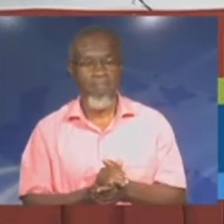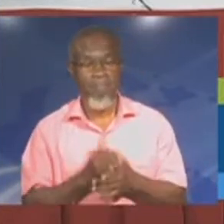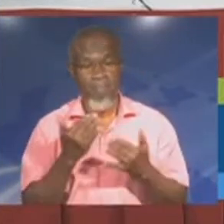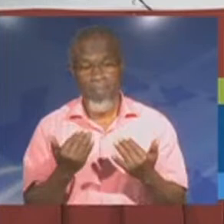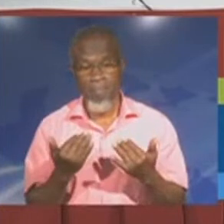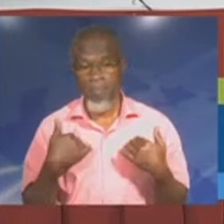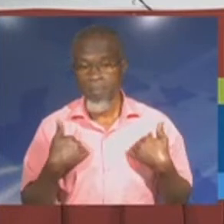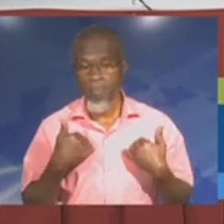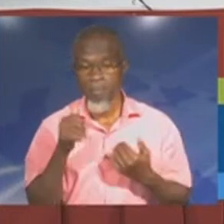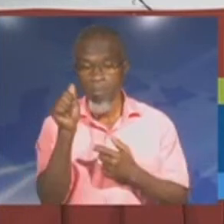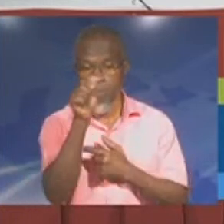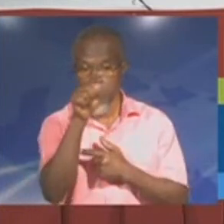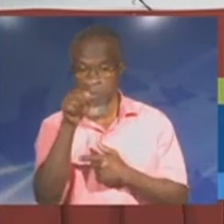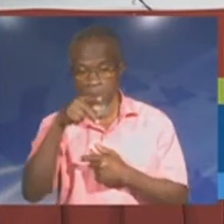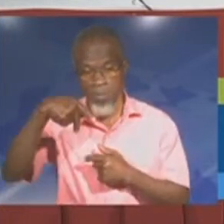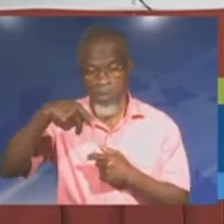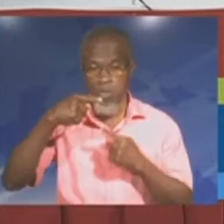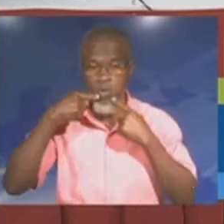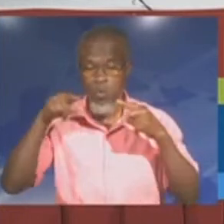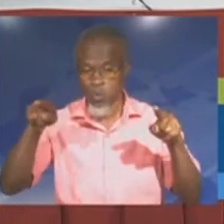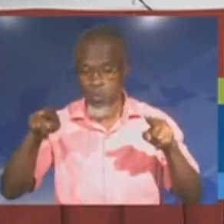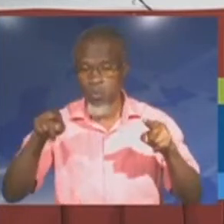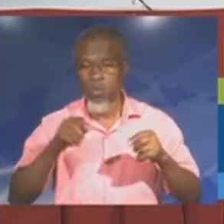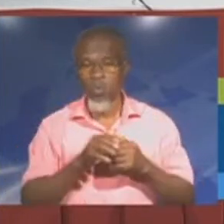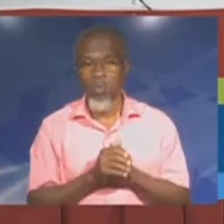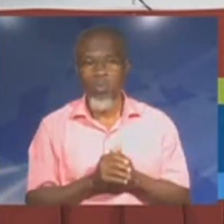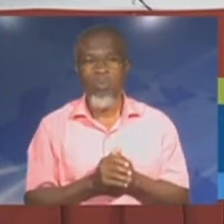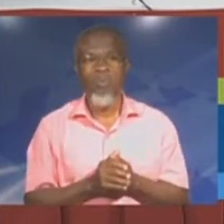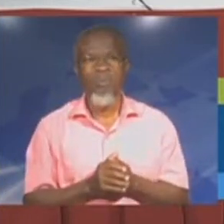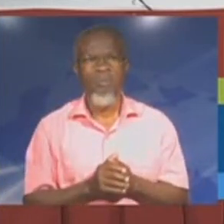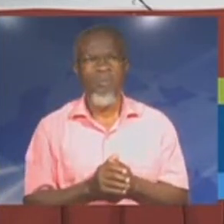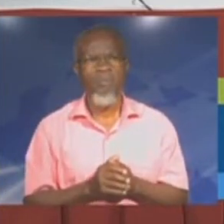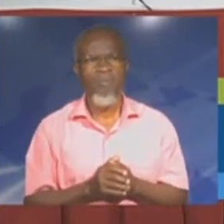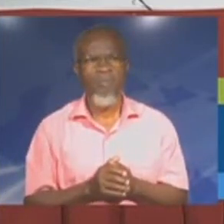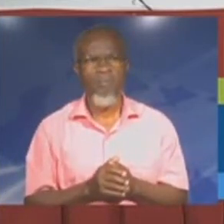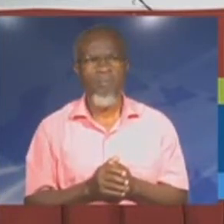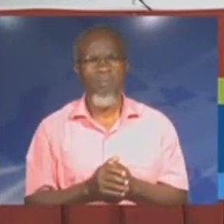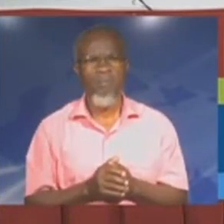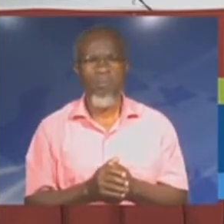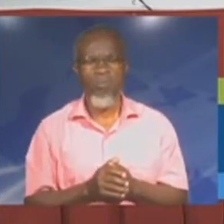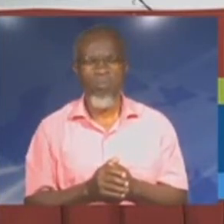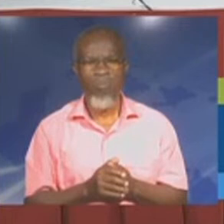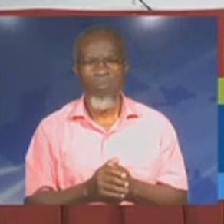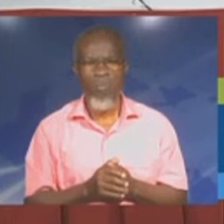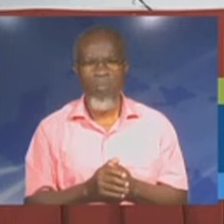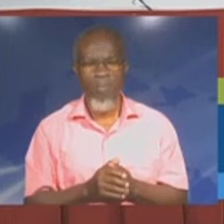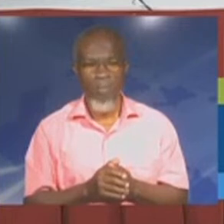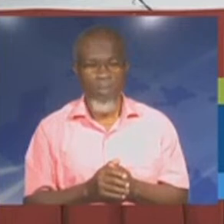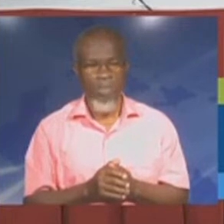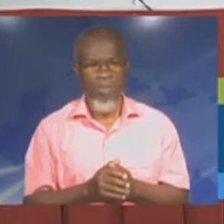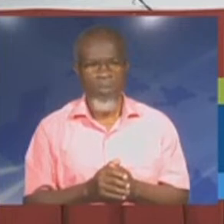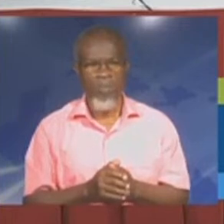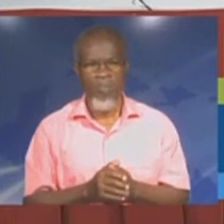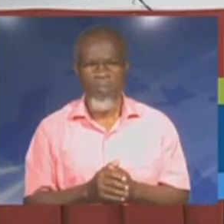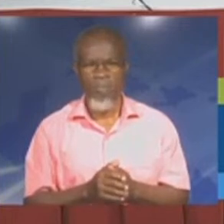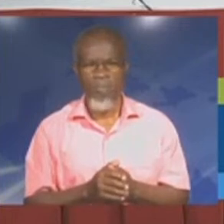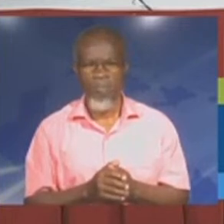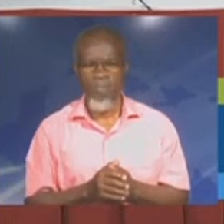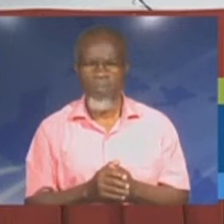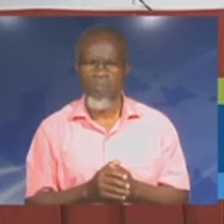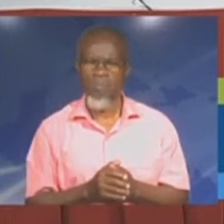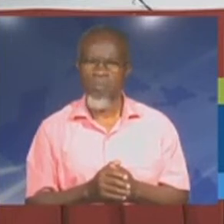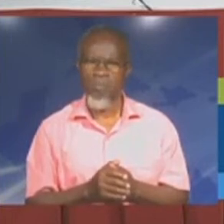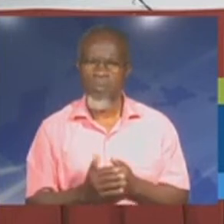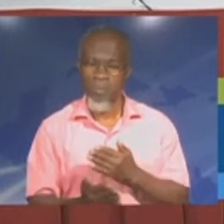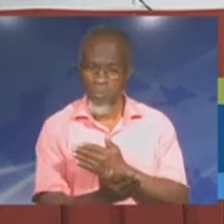azpnews.com for your questions. Hi, good morning. Suan Weil, ACP News. My two